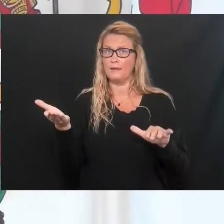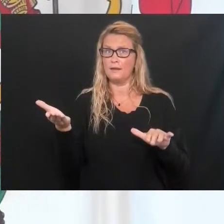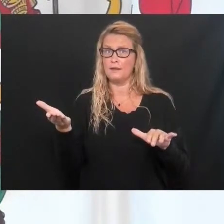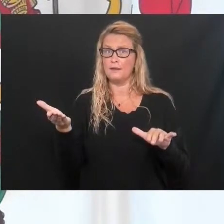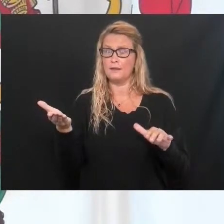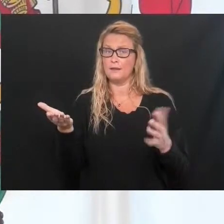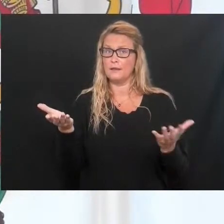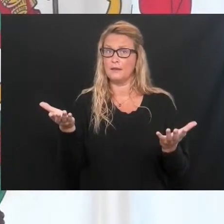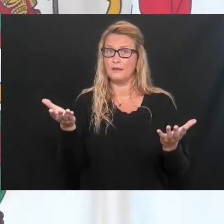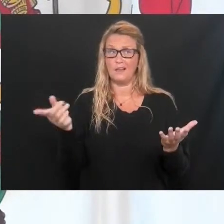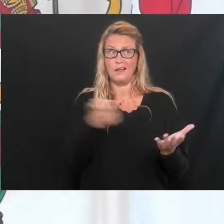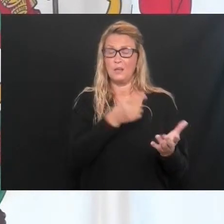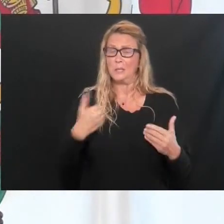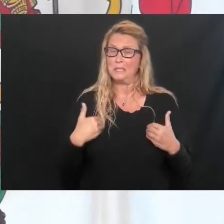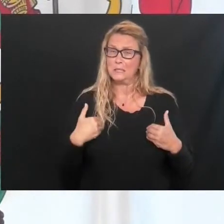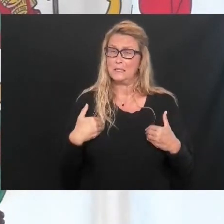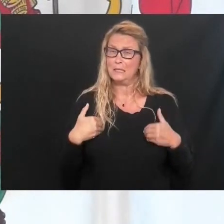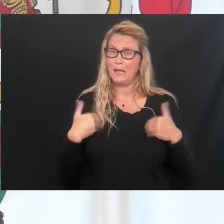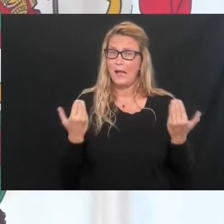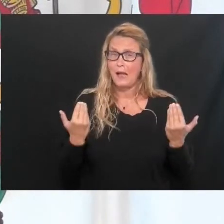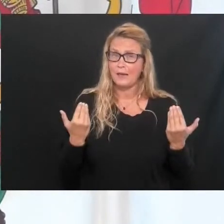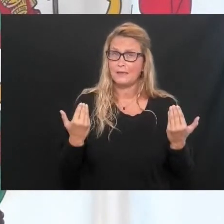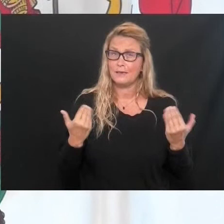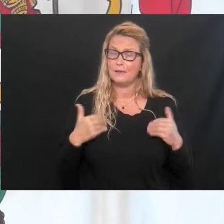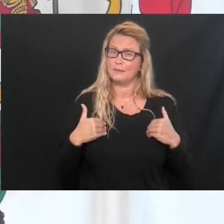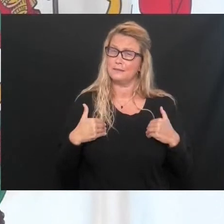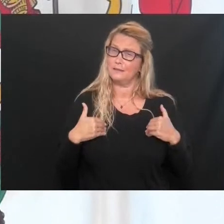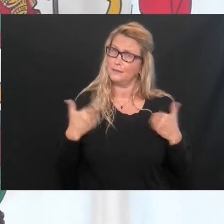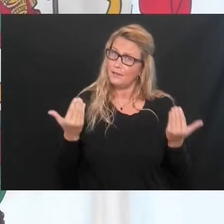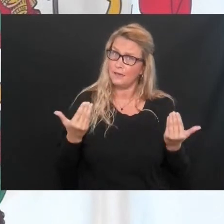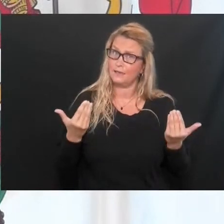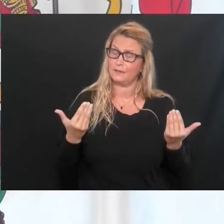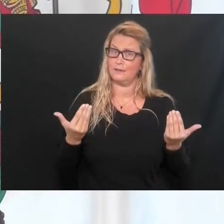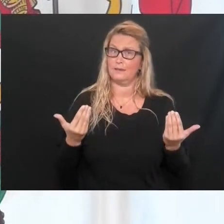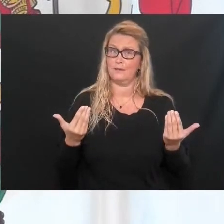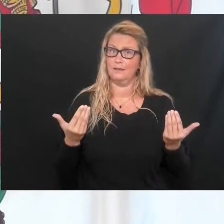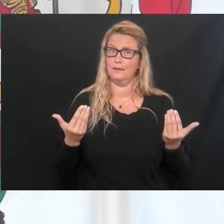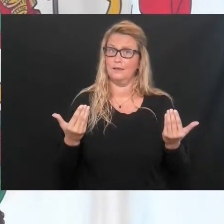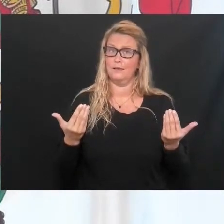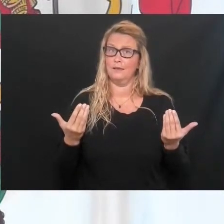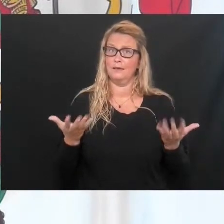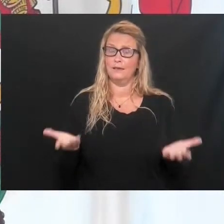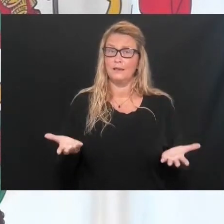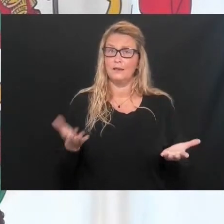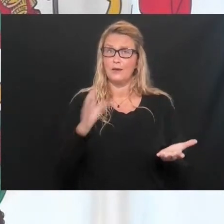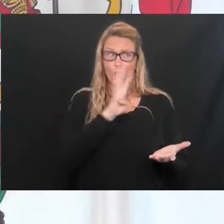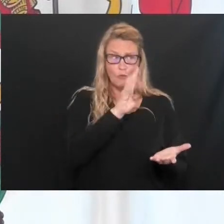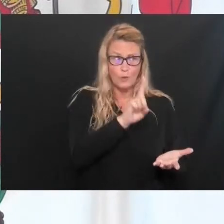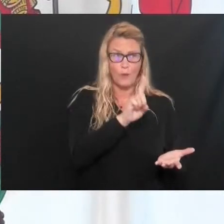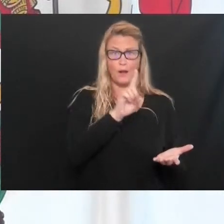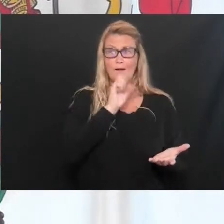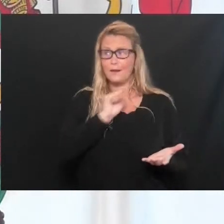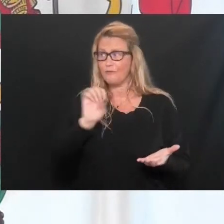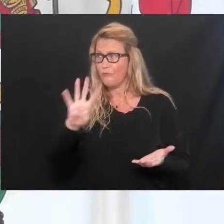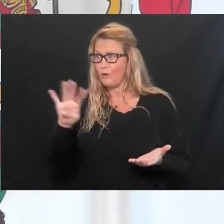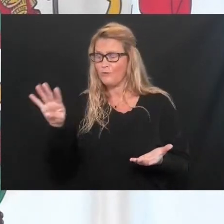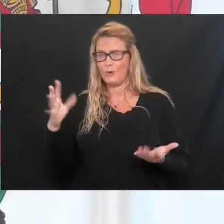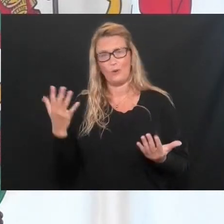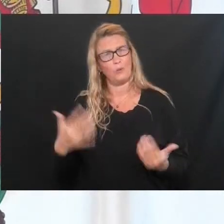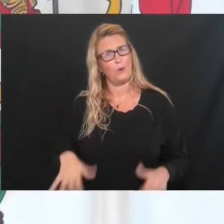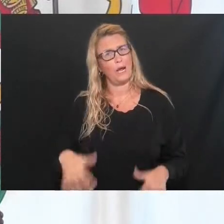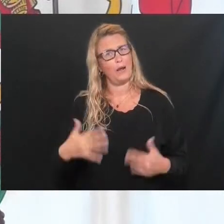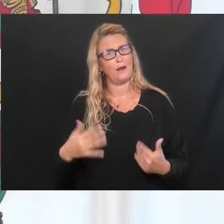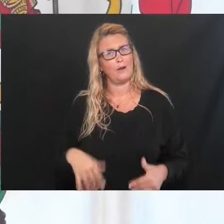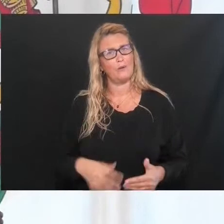So much life in front of them. So much life. And the only other thing I would tell you